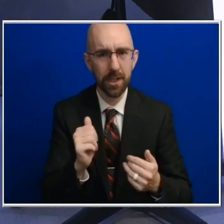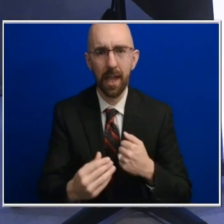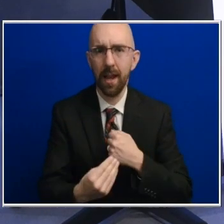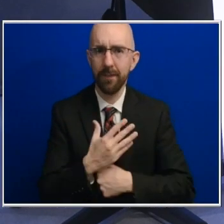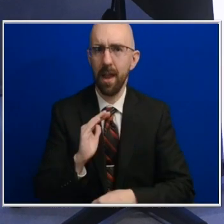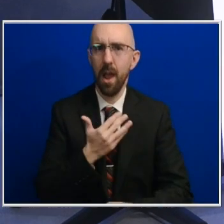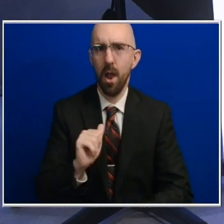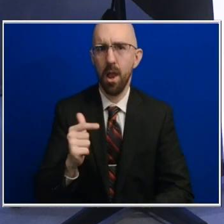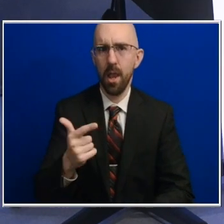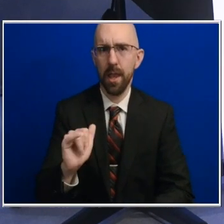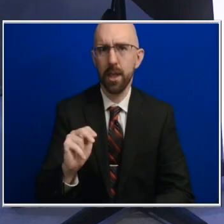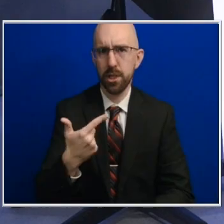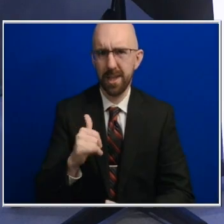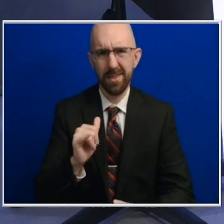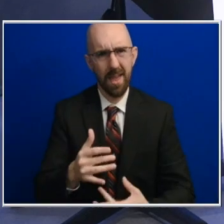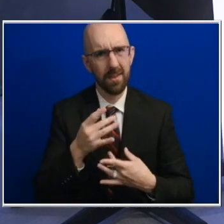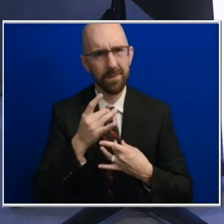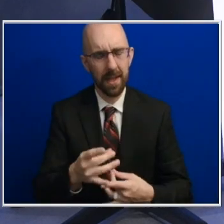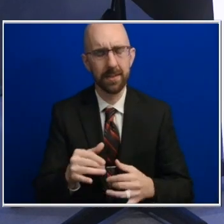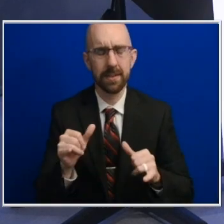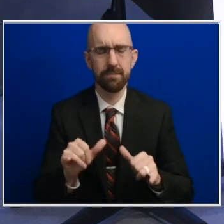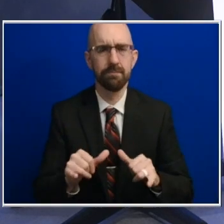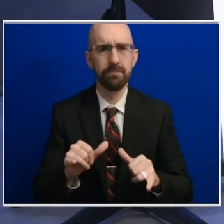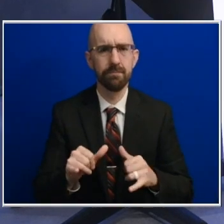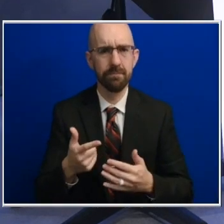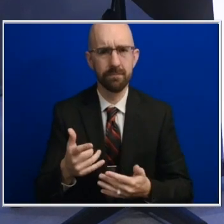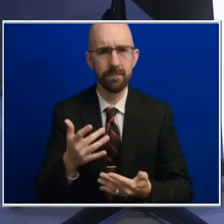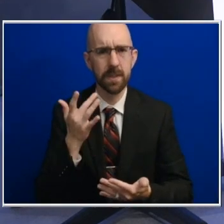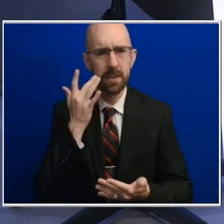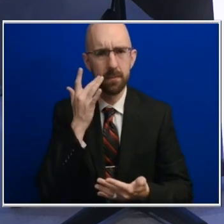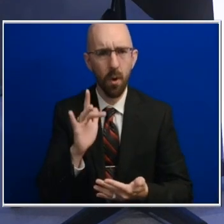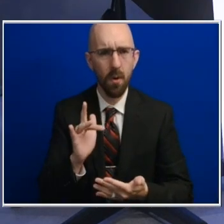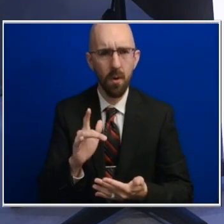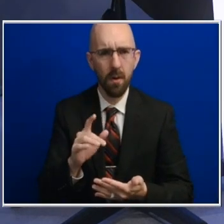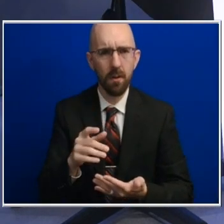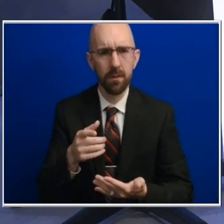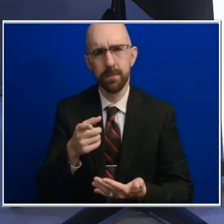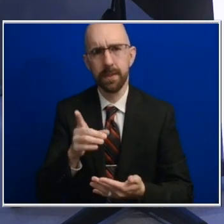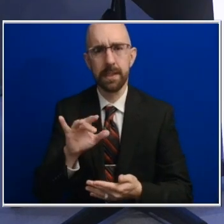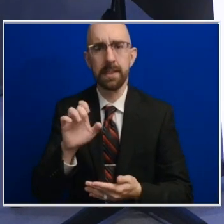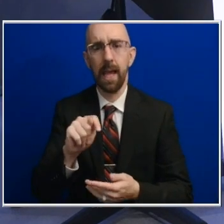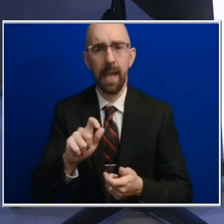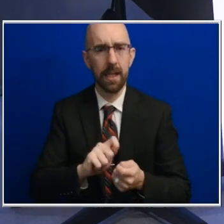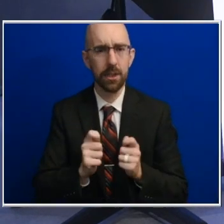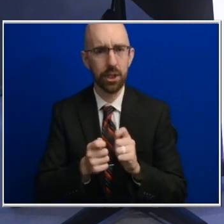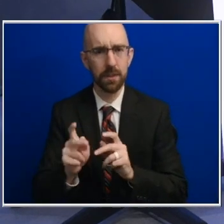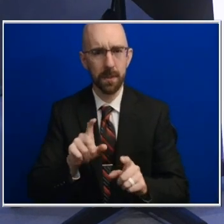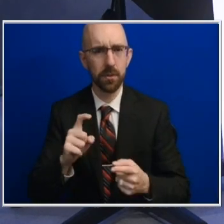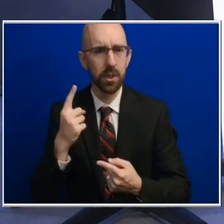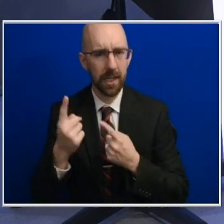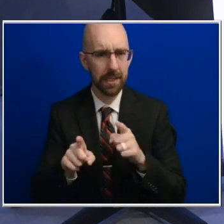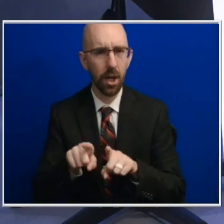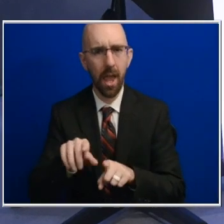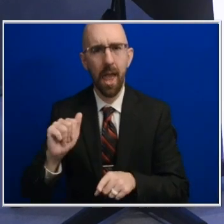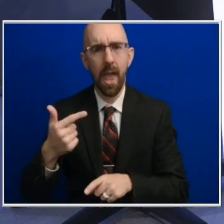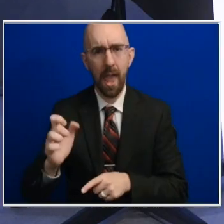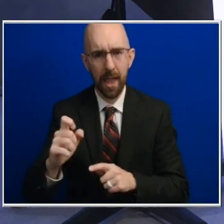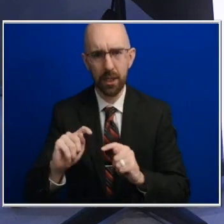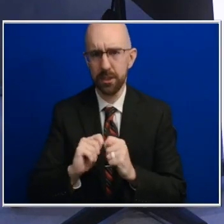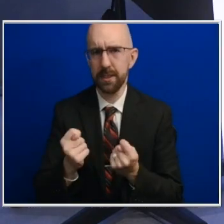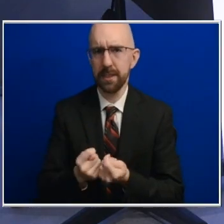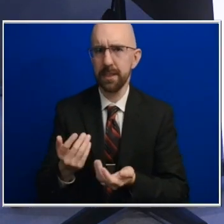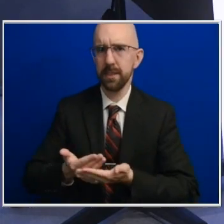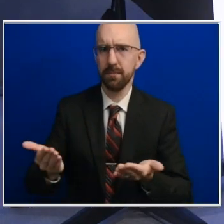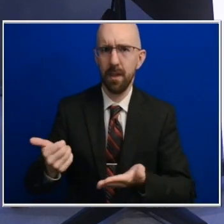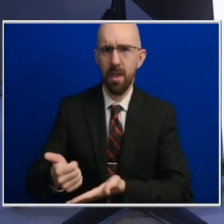that was really fascinating. What are some smart diet changes that people should be considering as they age and team? Help us understand how